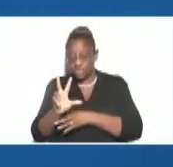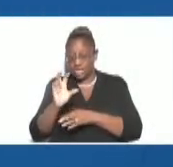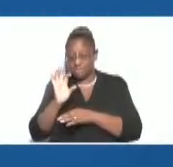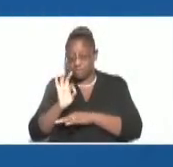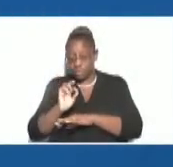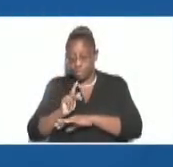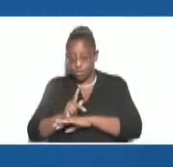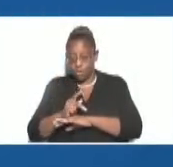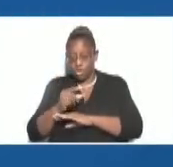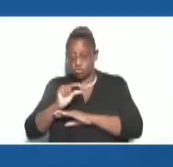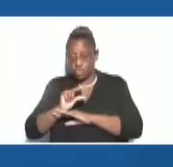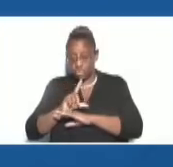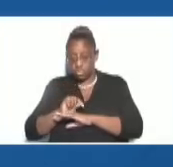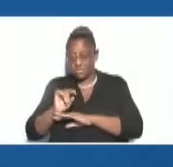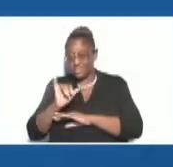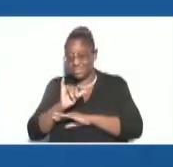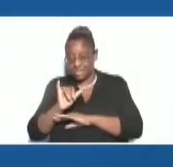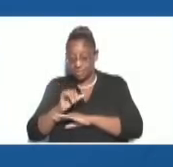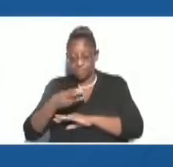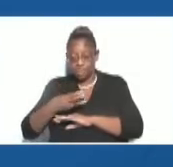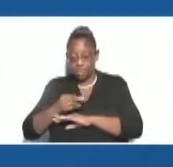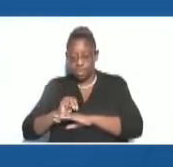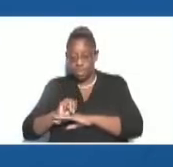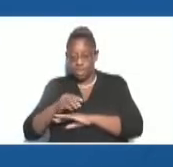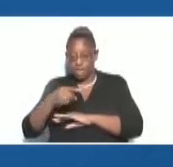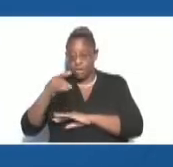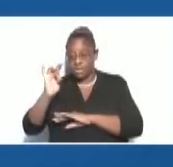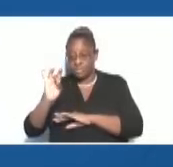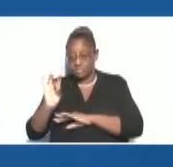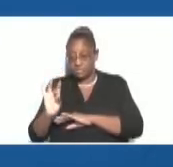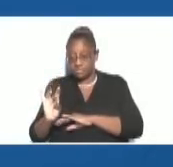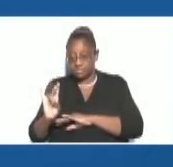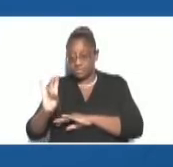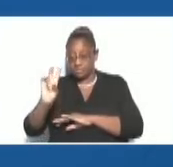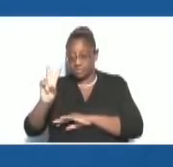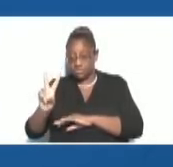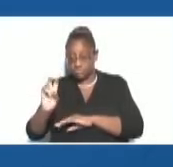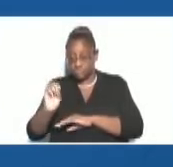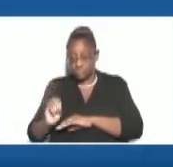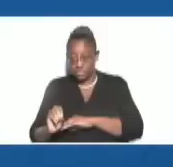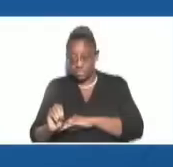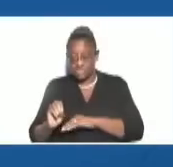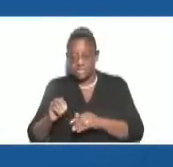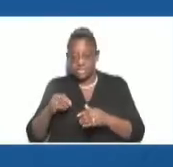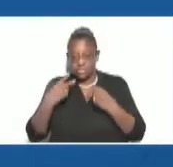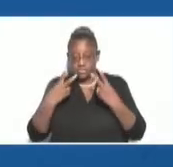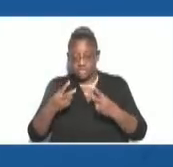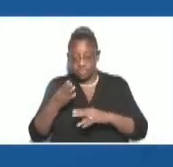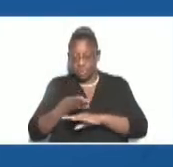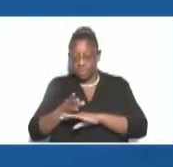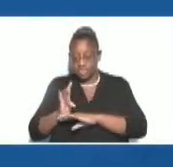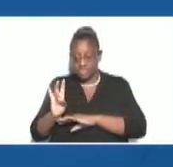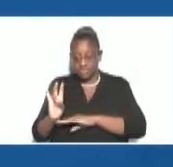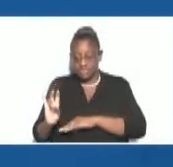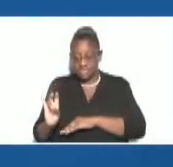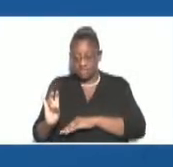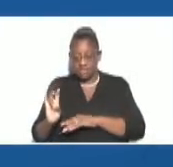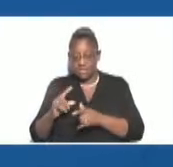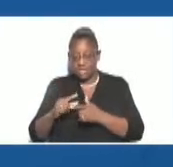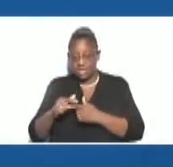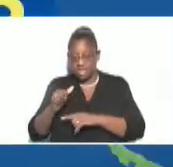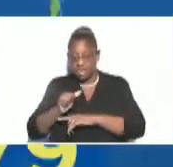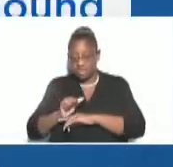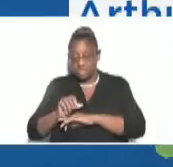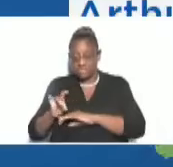in Freeport, Grand Bahama, and Greenville Key in Abaco, Marsh, Abaco at 72 degrees. The Berry Island, 77.